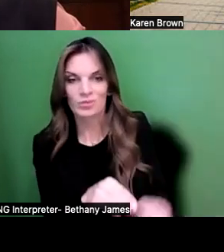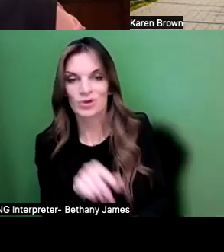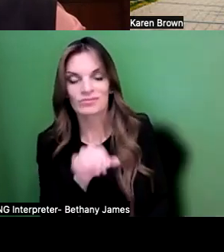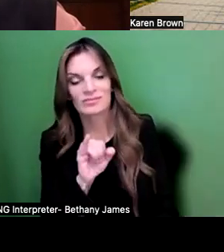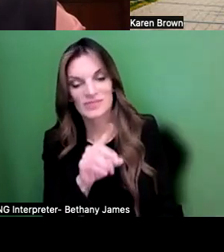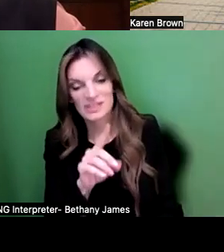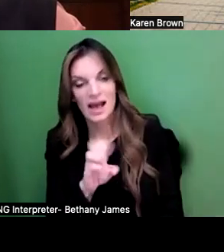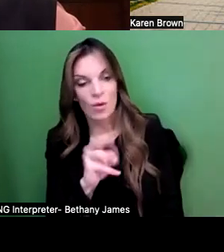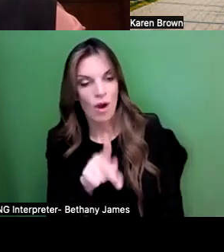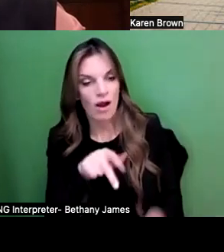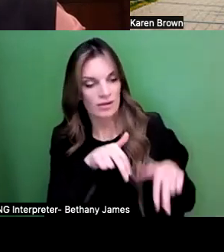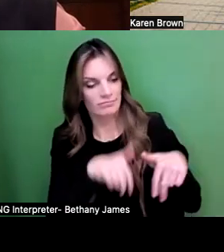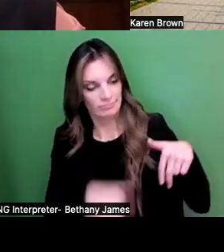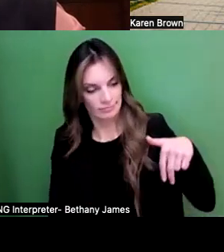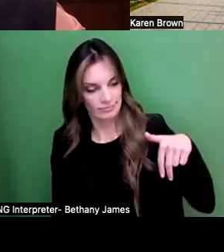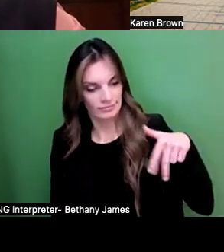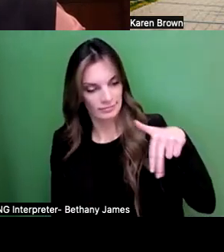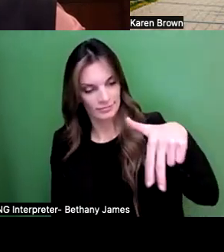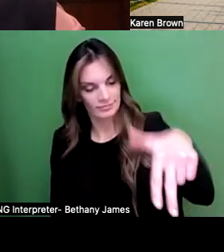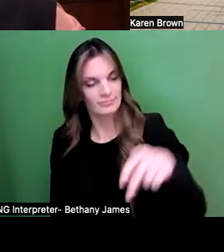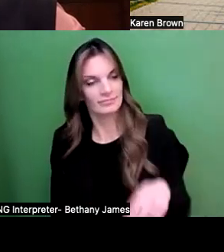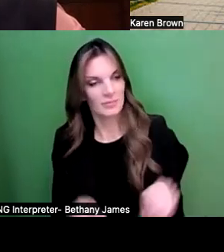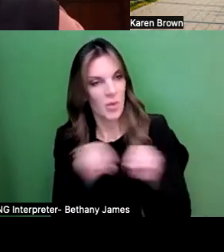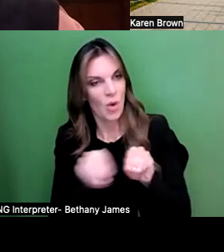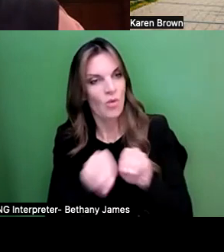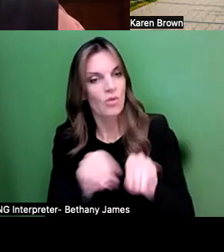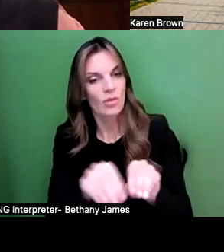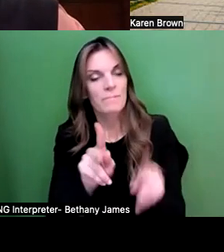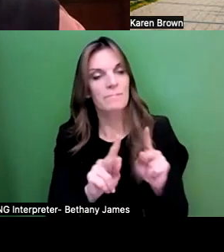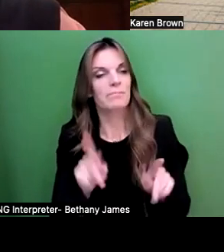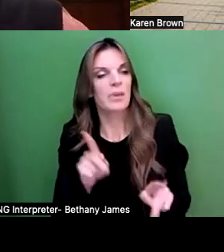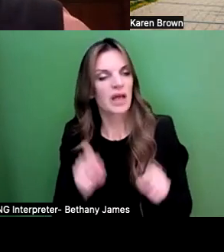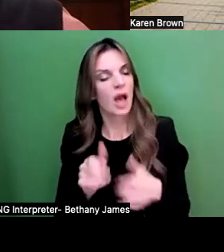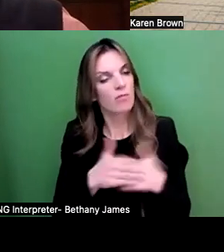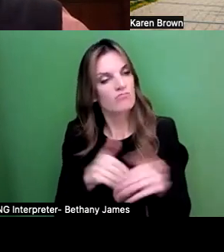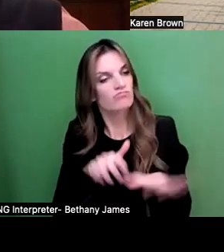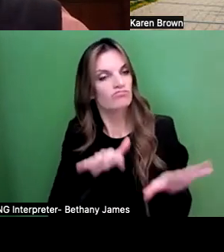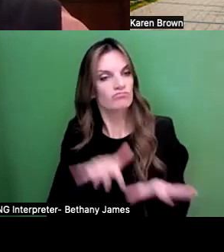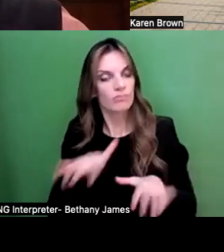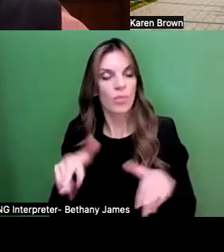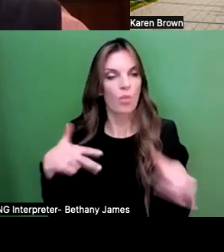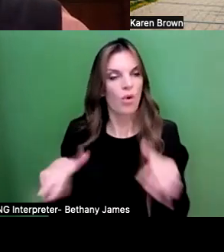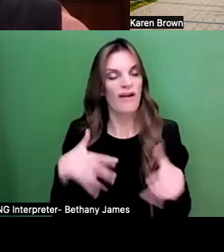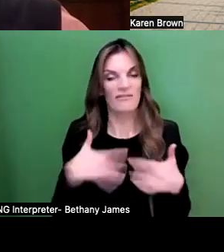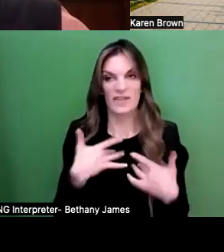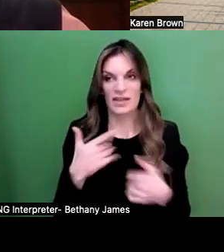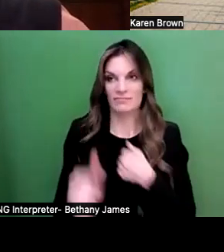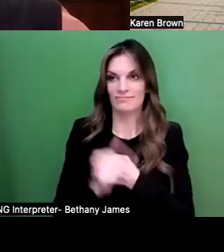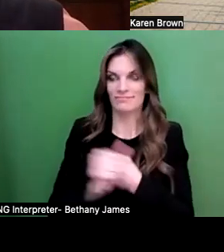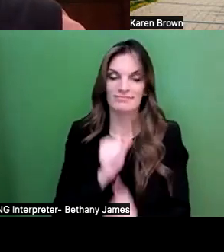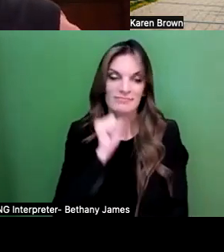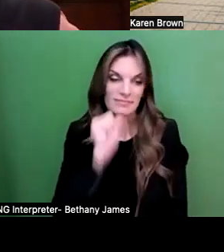can increase our network of sidewalks so people can feel more comfortable walking the streets in Tarrytown.